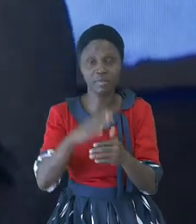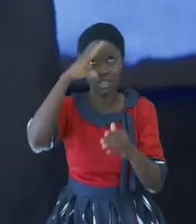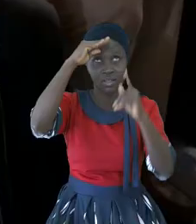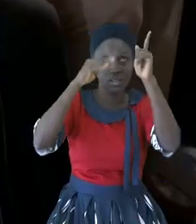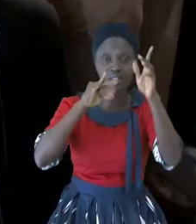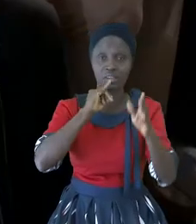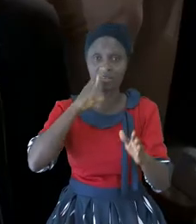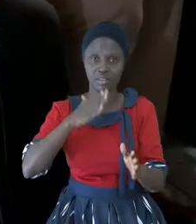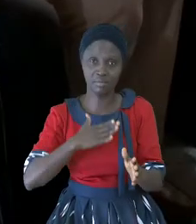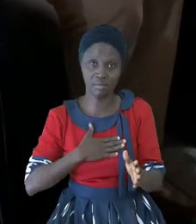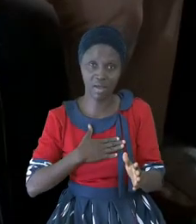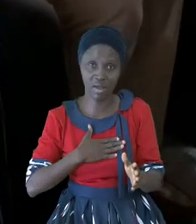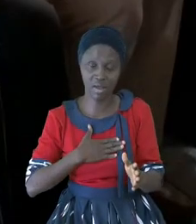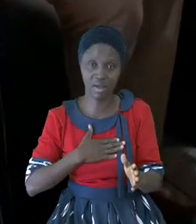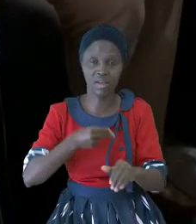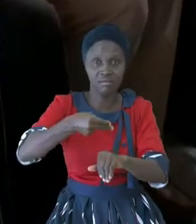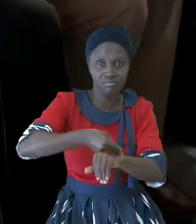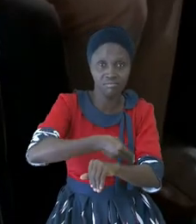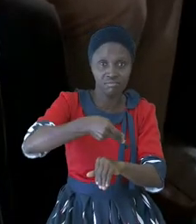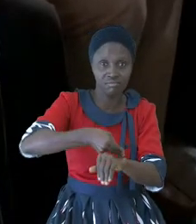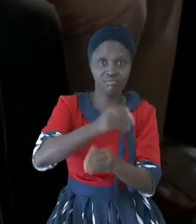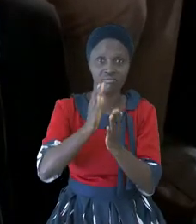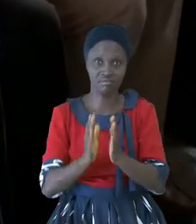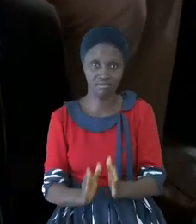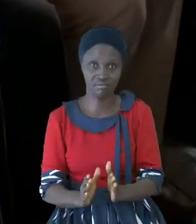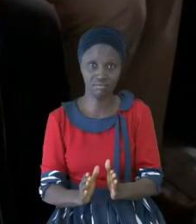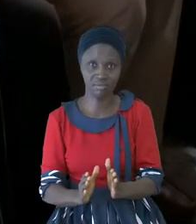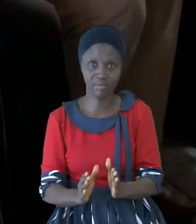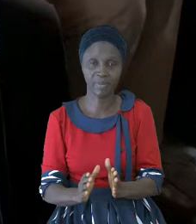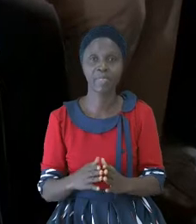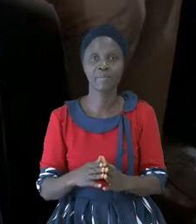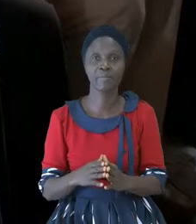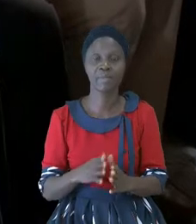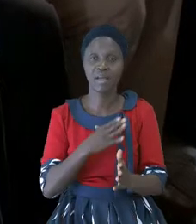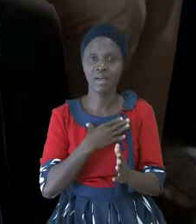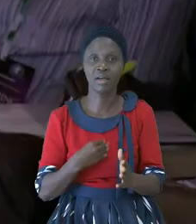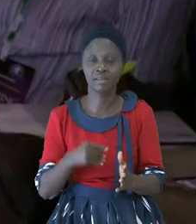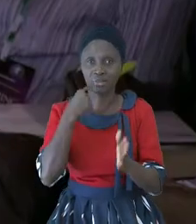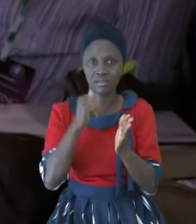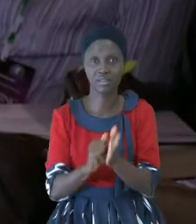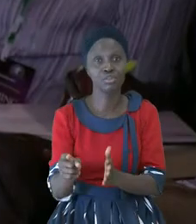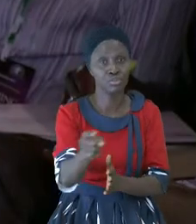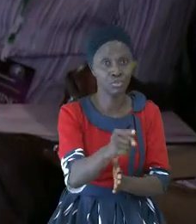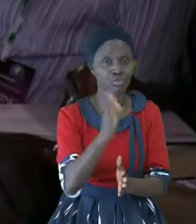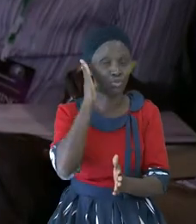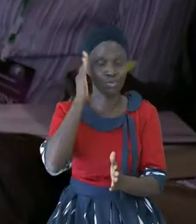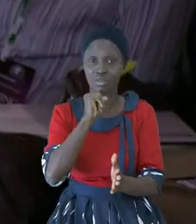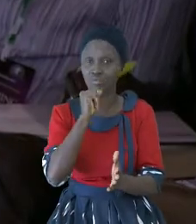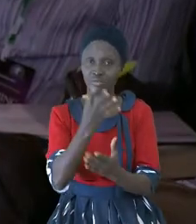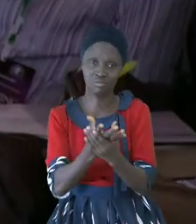is my shepherd. And then he said, I shall not want.